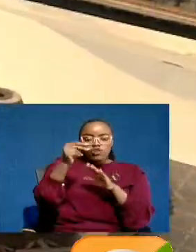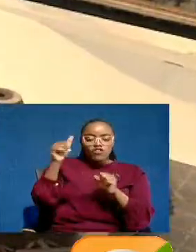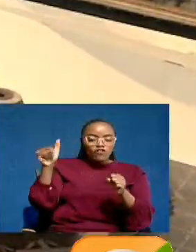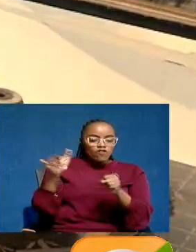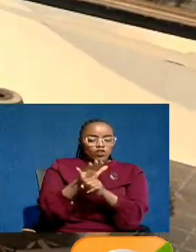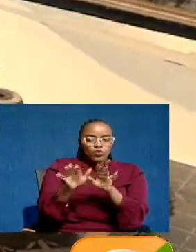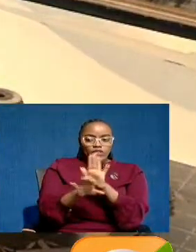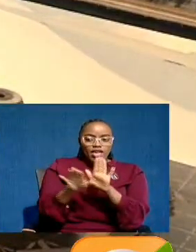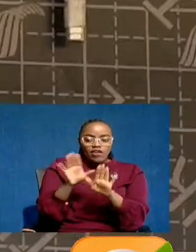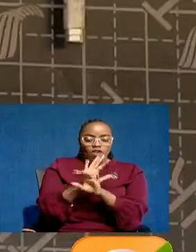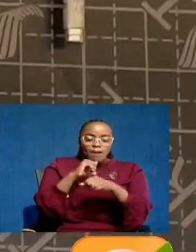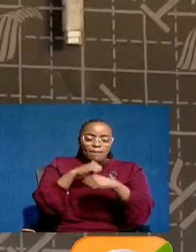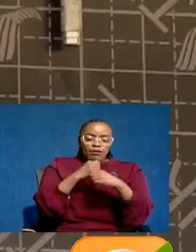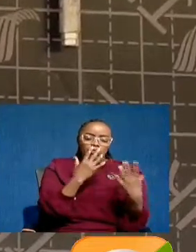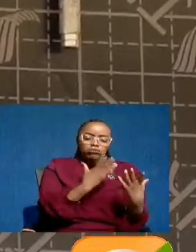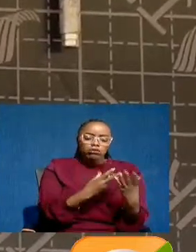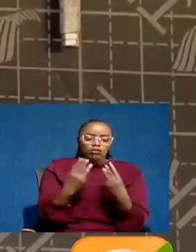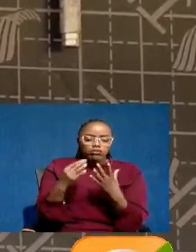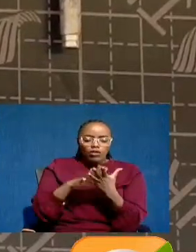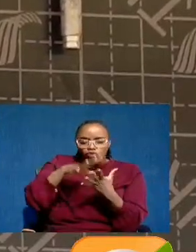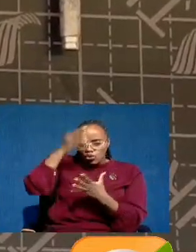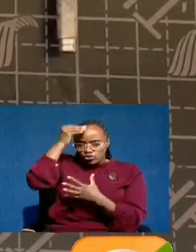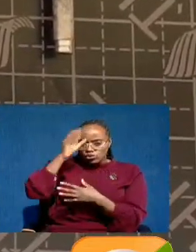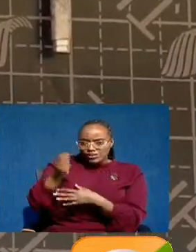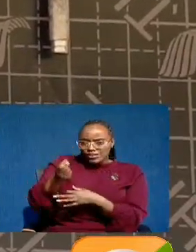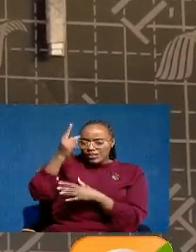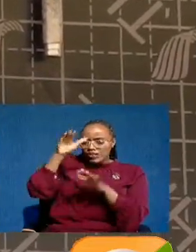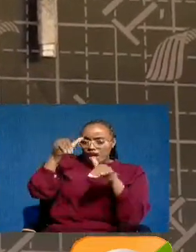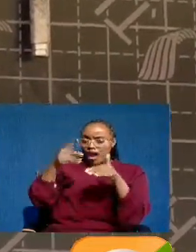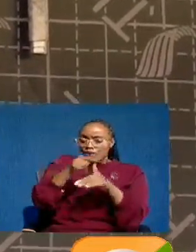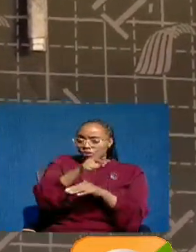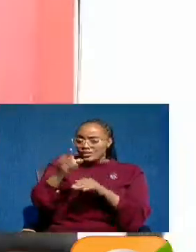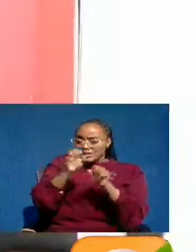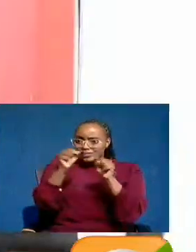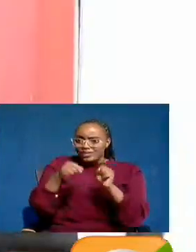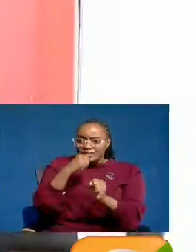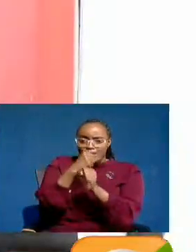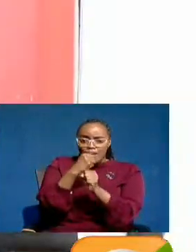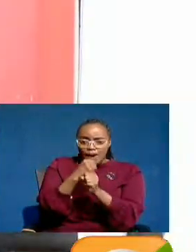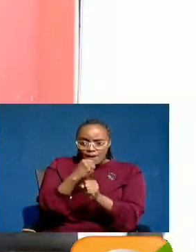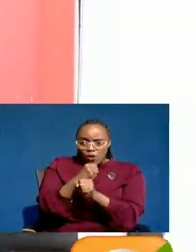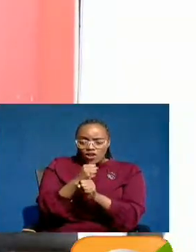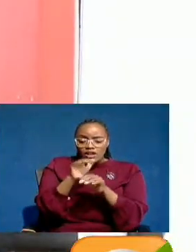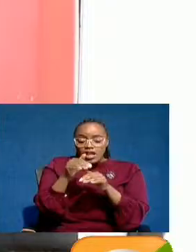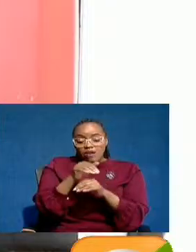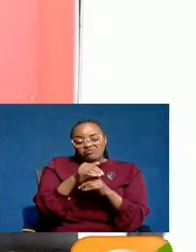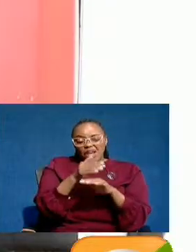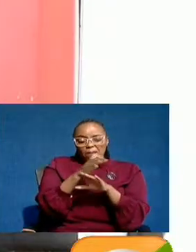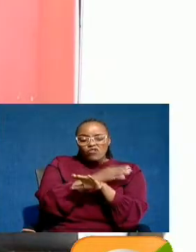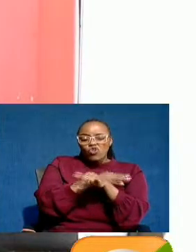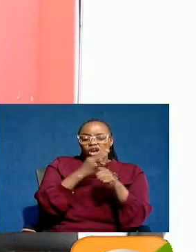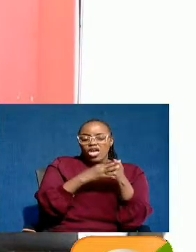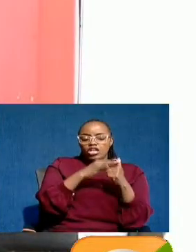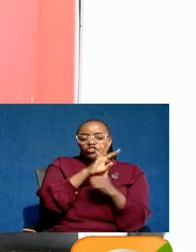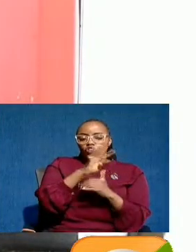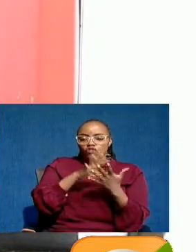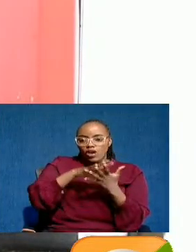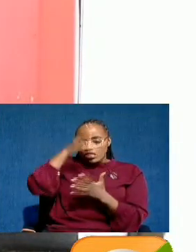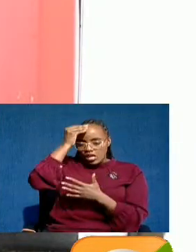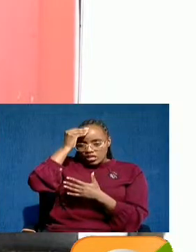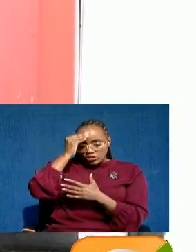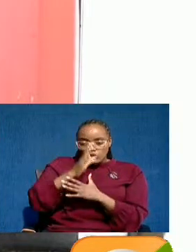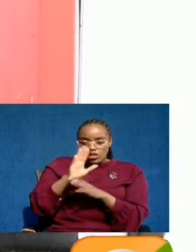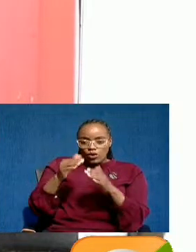parts, making it easier for learners to understand how mechanical systems work, unlike the 844 system, where students were